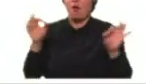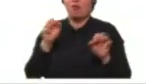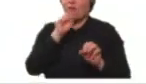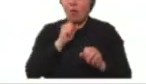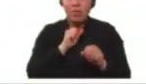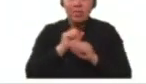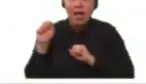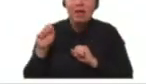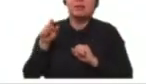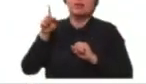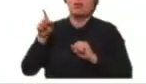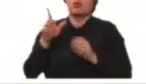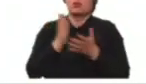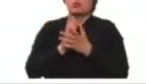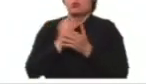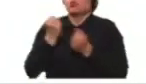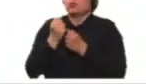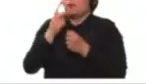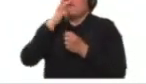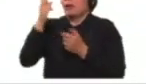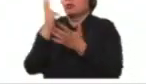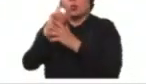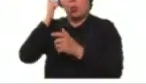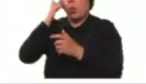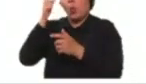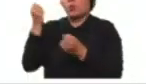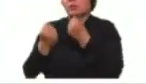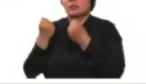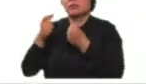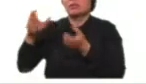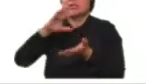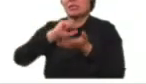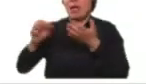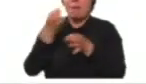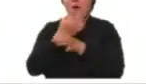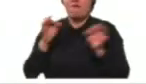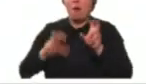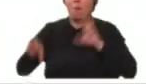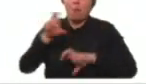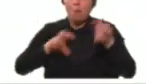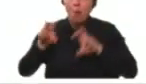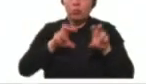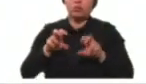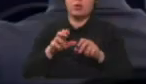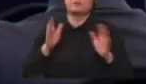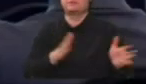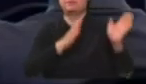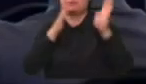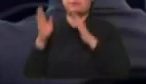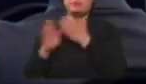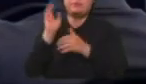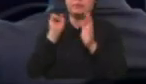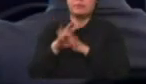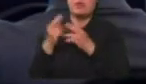dependence. But it's not freedom of choice, nor is it freedom of movement. Next slide, please. So, back to public